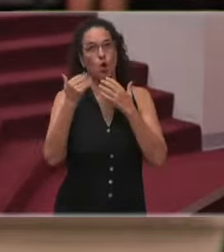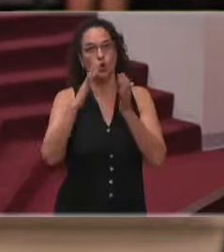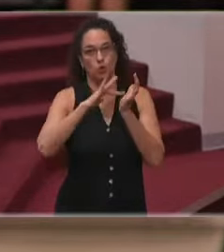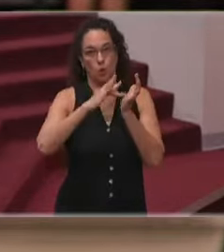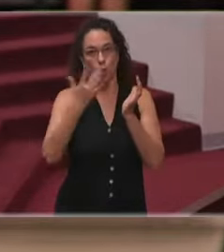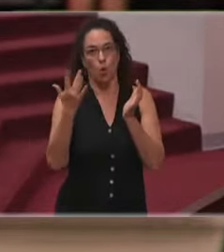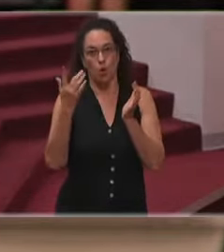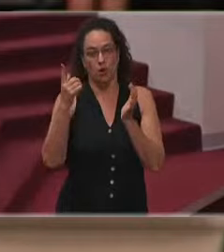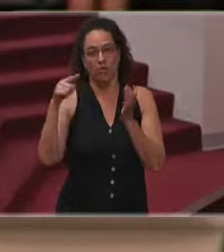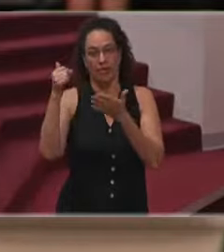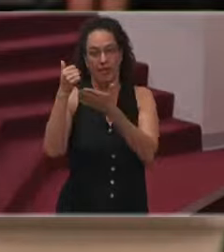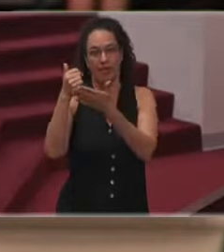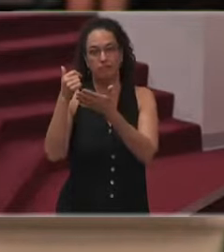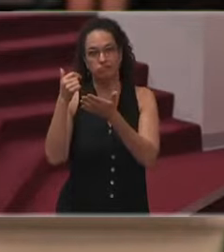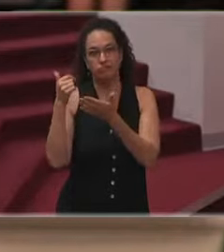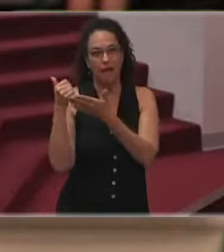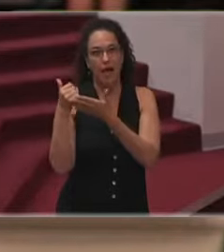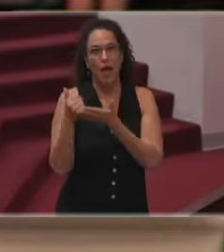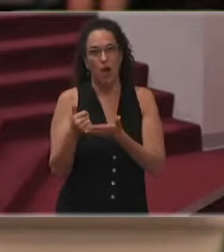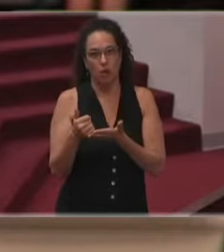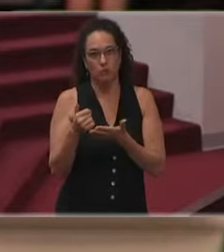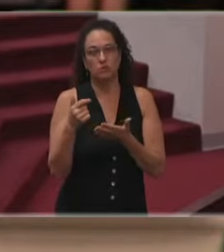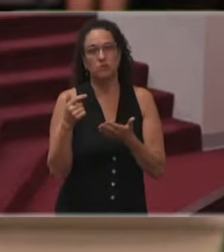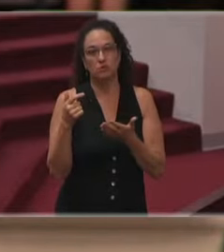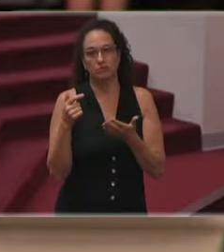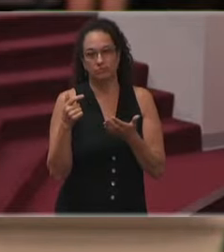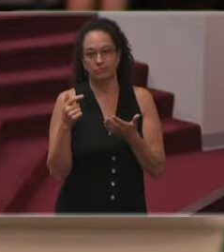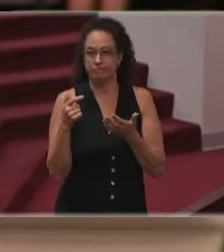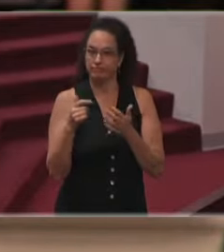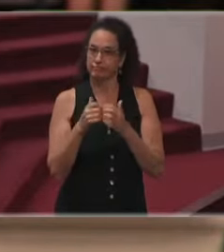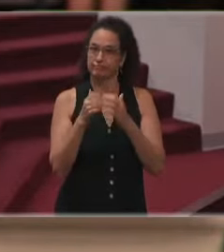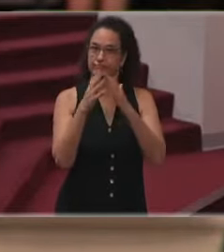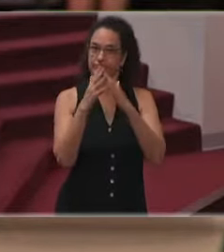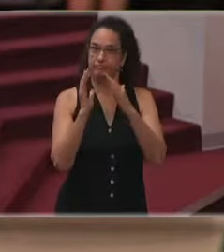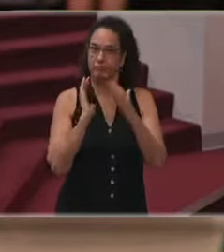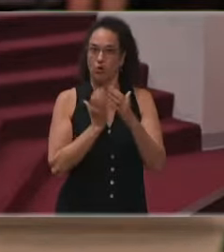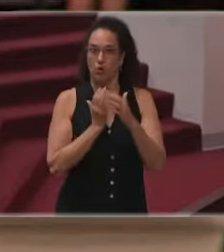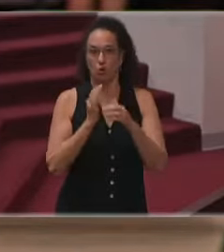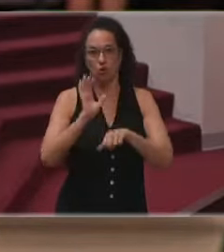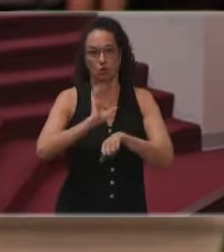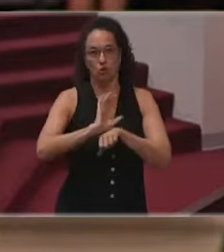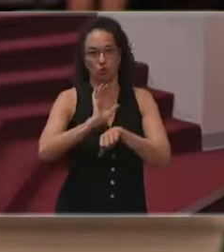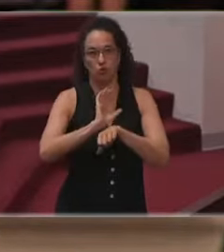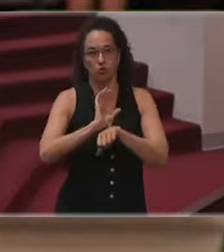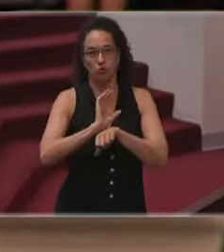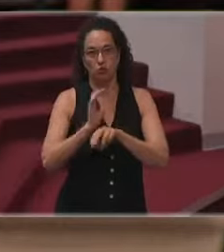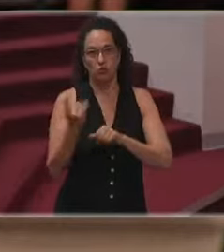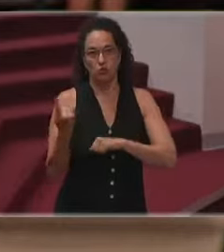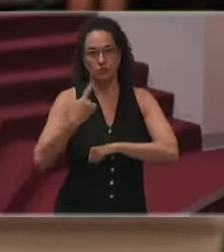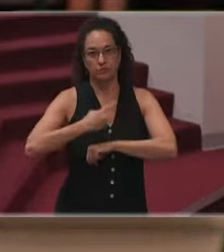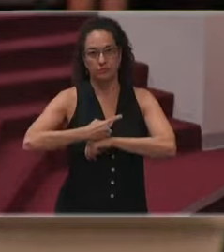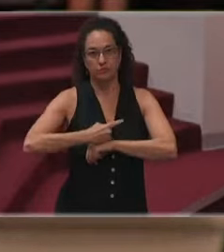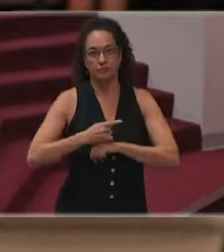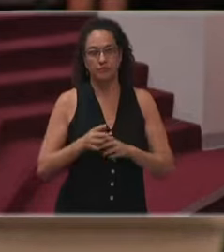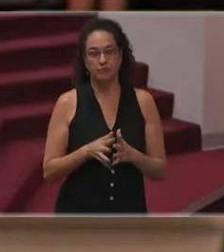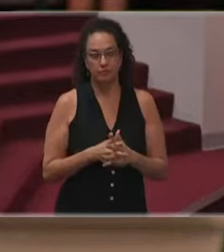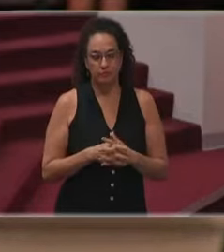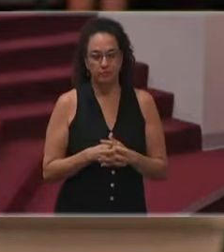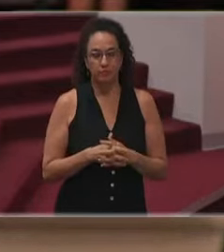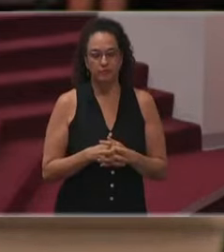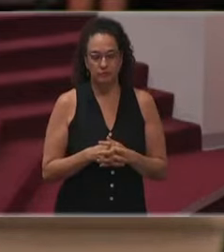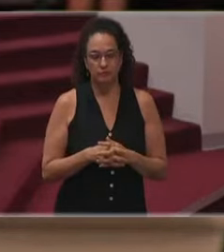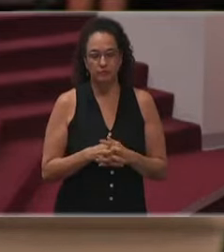to bring this ministry to where it is now. And we remember